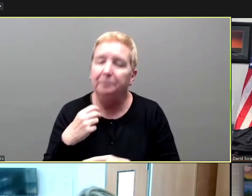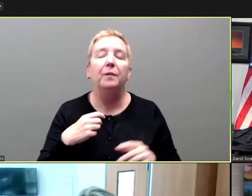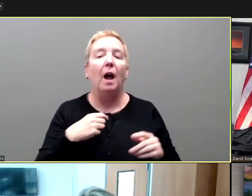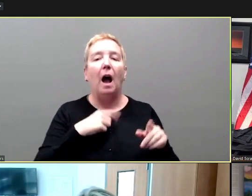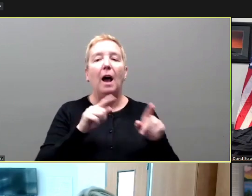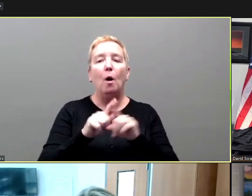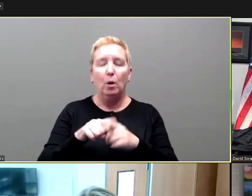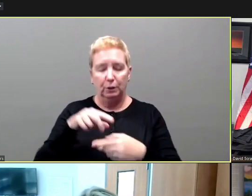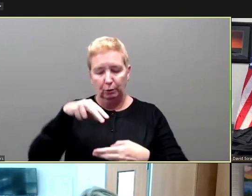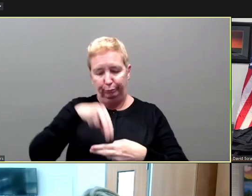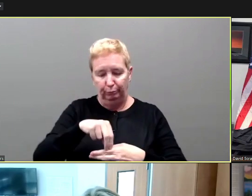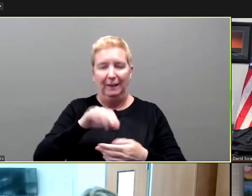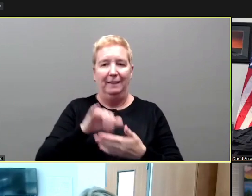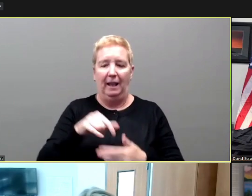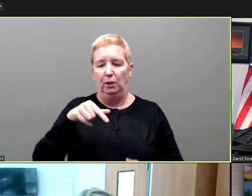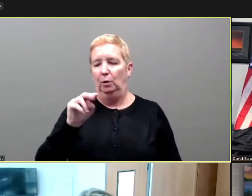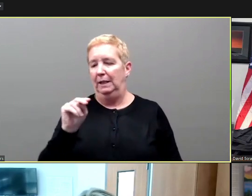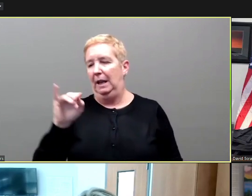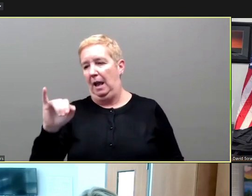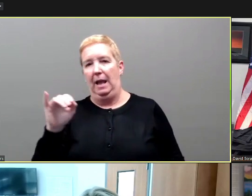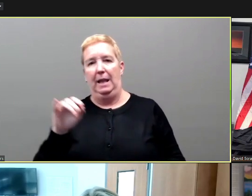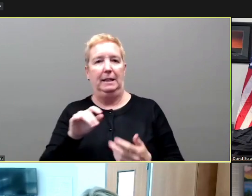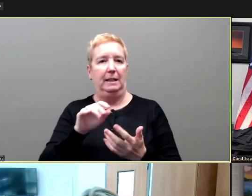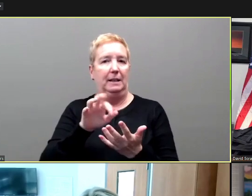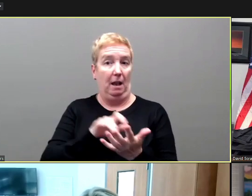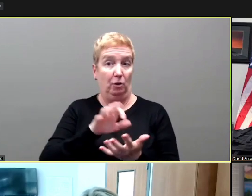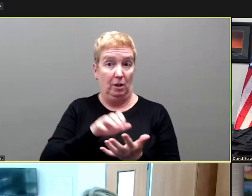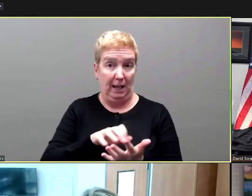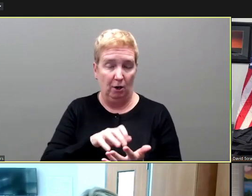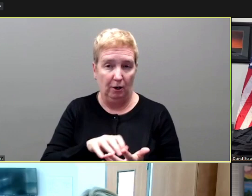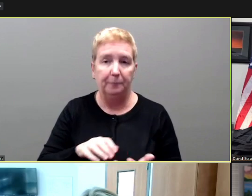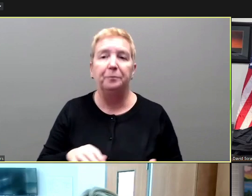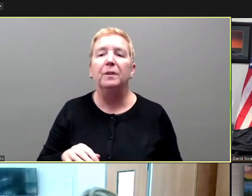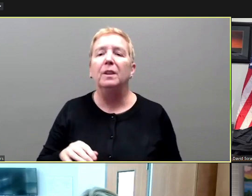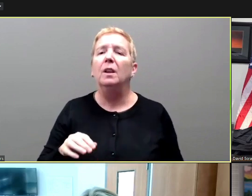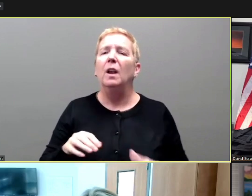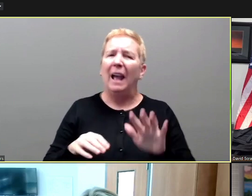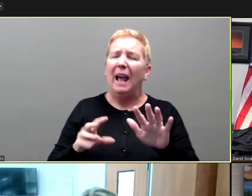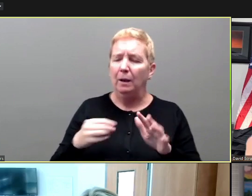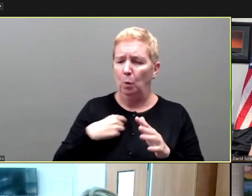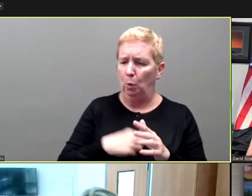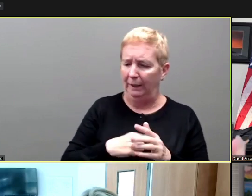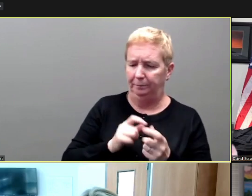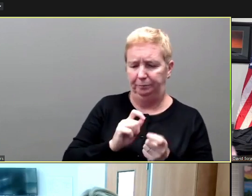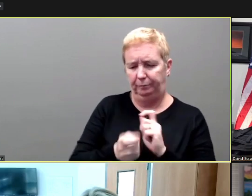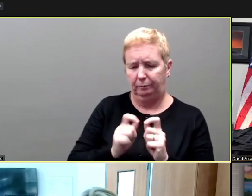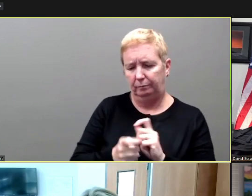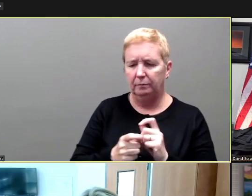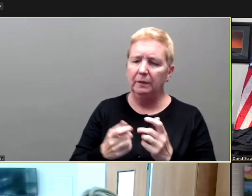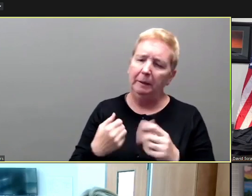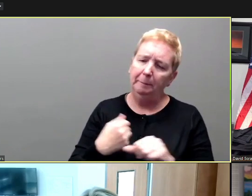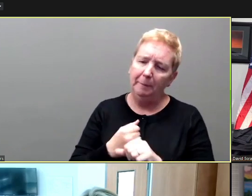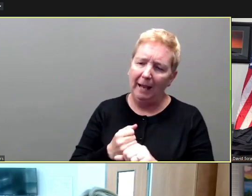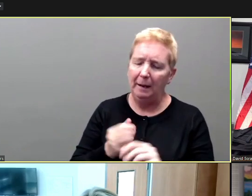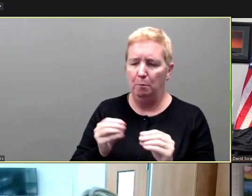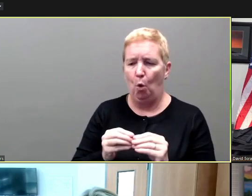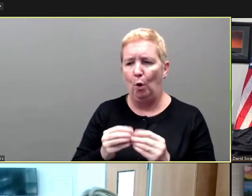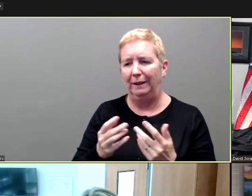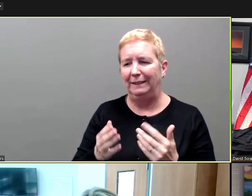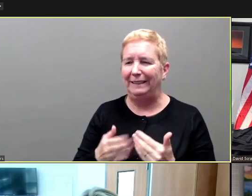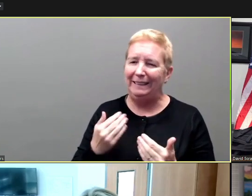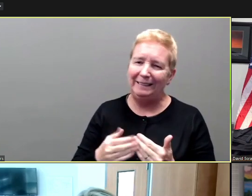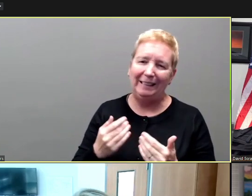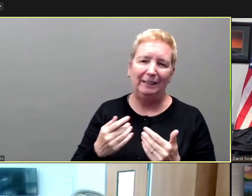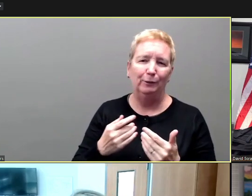Q&I calculator that was down for a couple of weeks, and they did actually revise it to make it more user-friendly. And I think what they're doing and